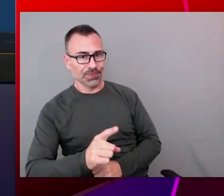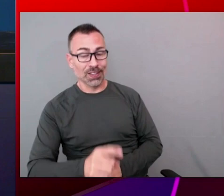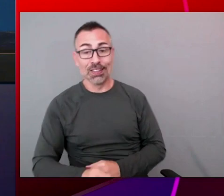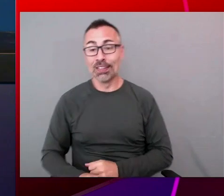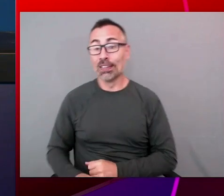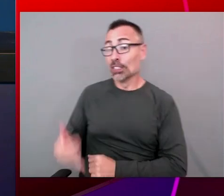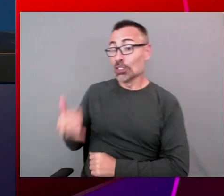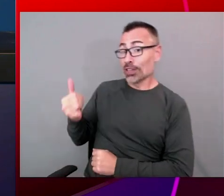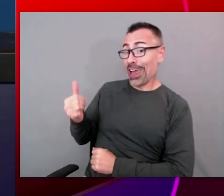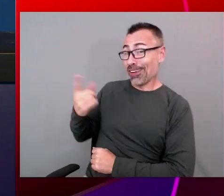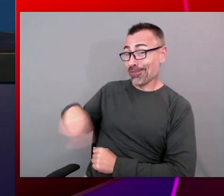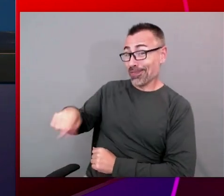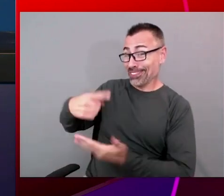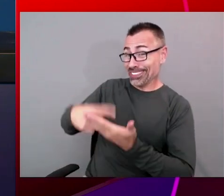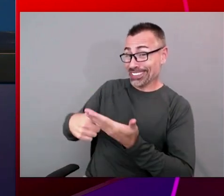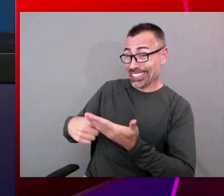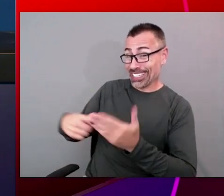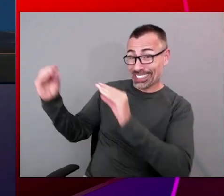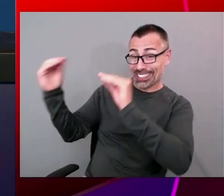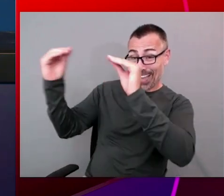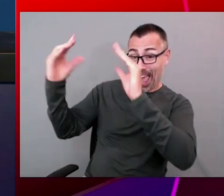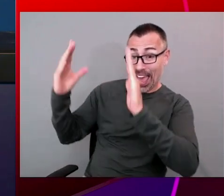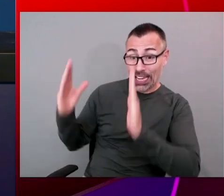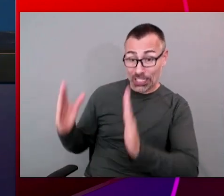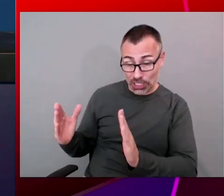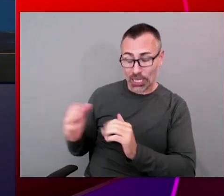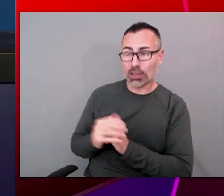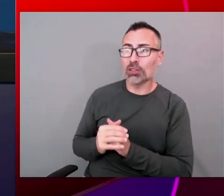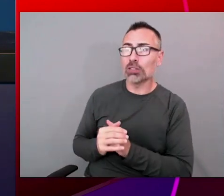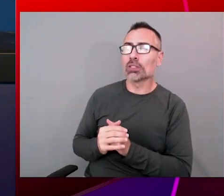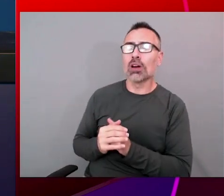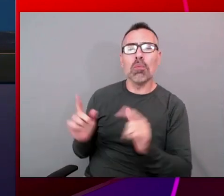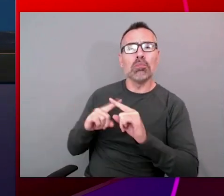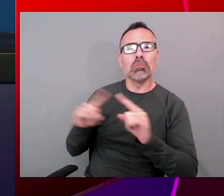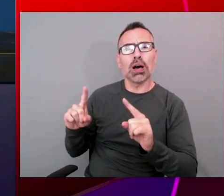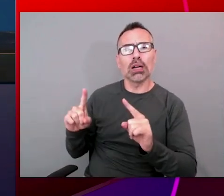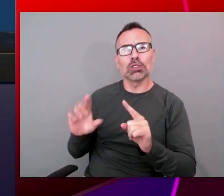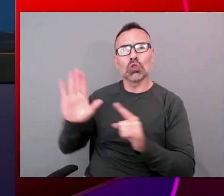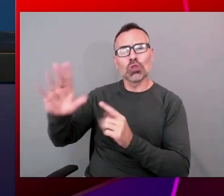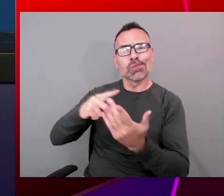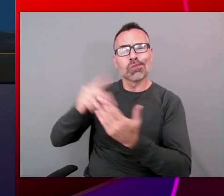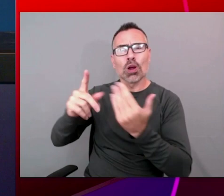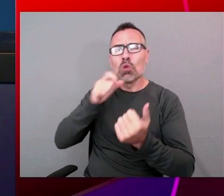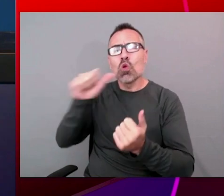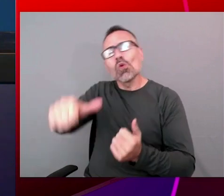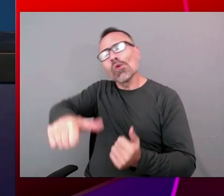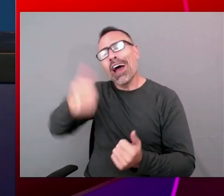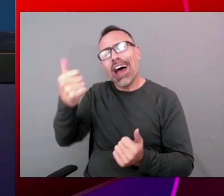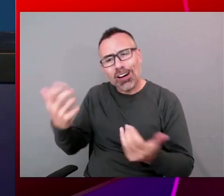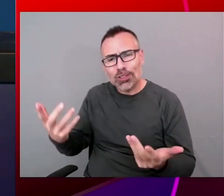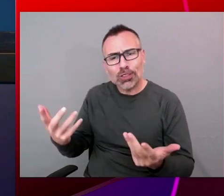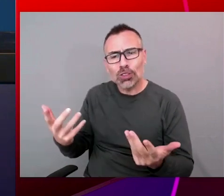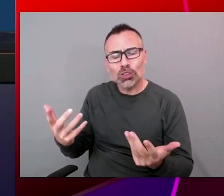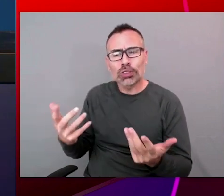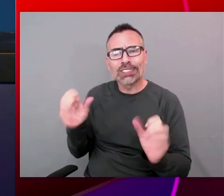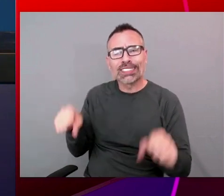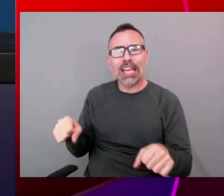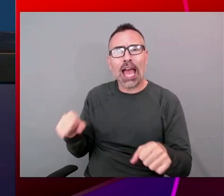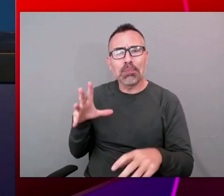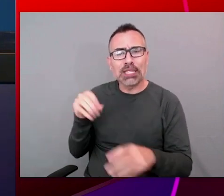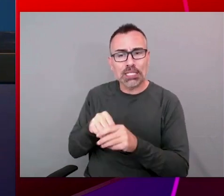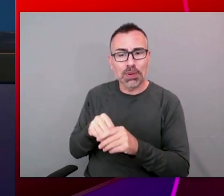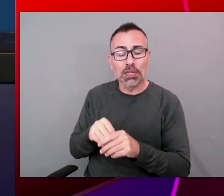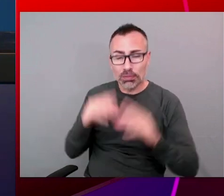the educators, but with your program, who else are you envisioning, hoping, or can participate besides the